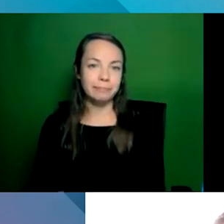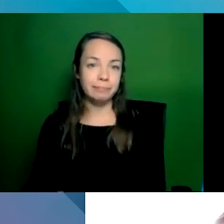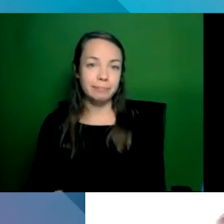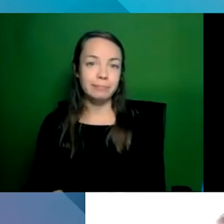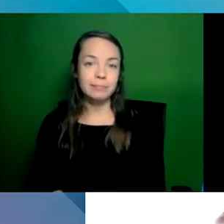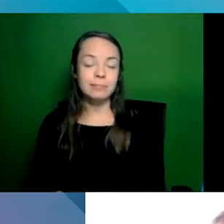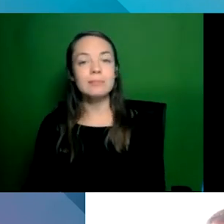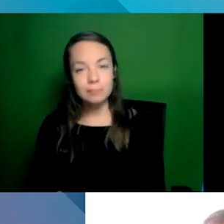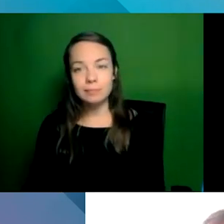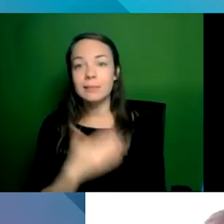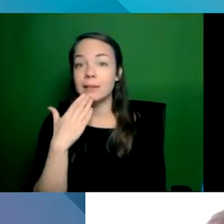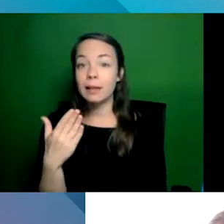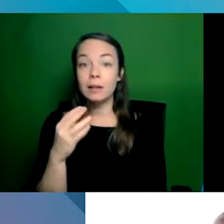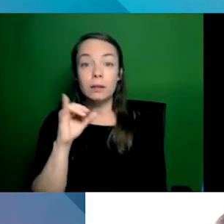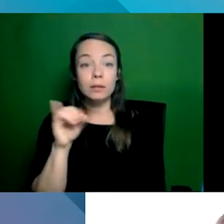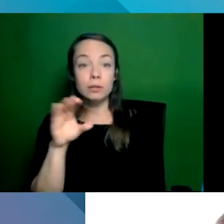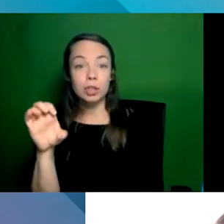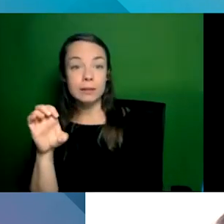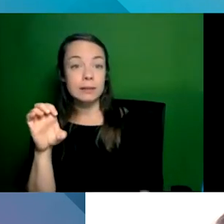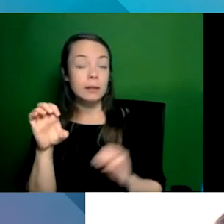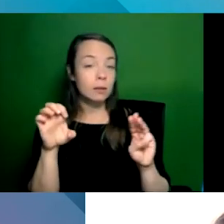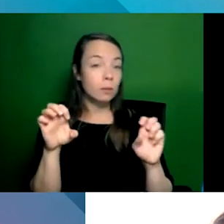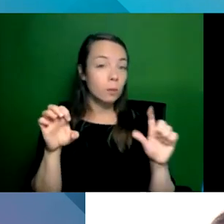Thank you. Jesse and Will?